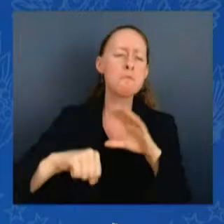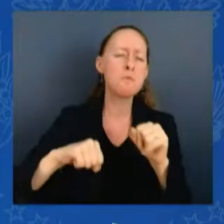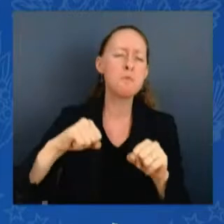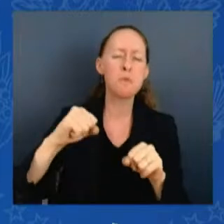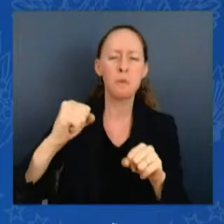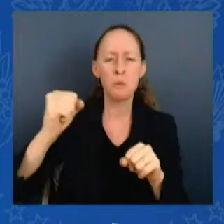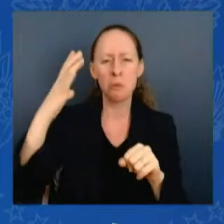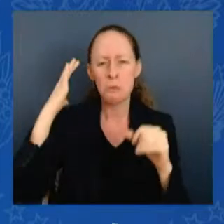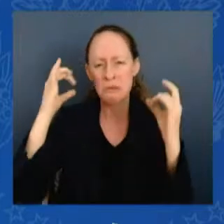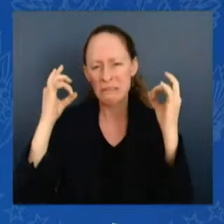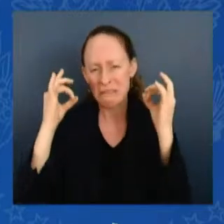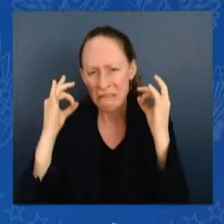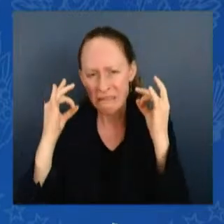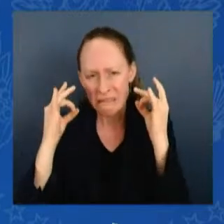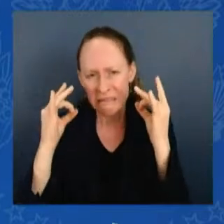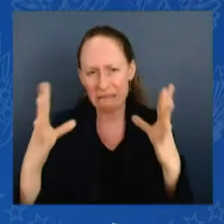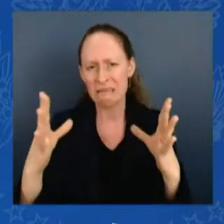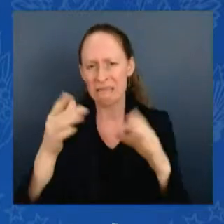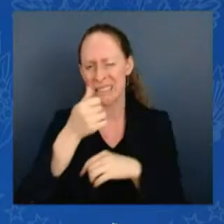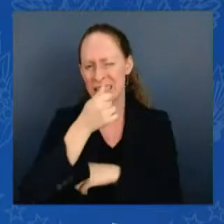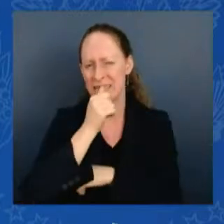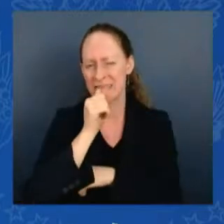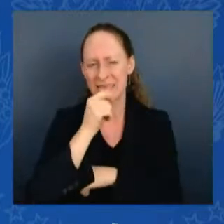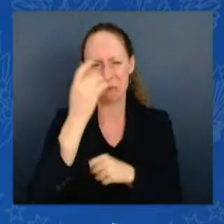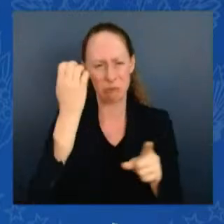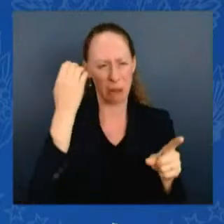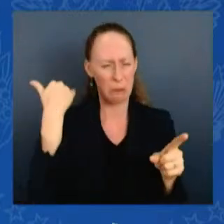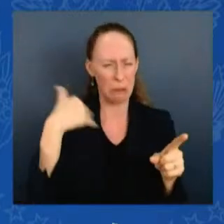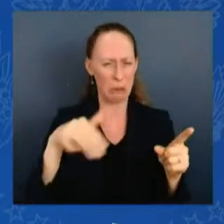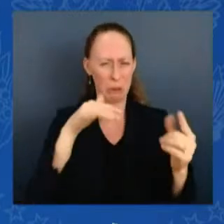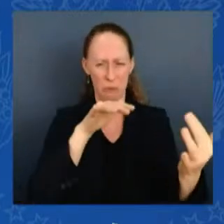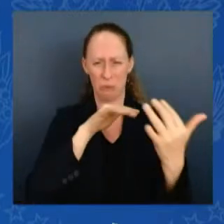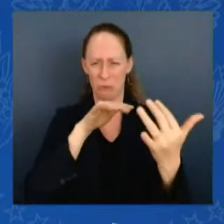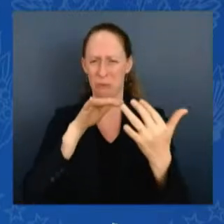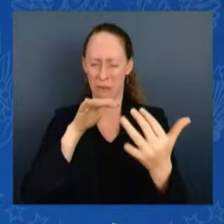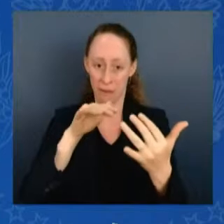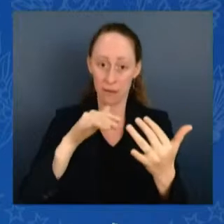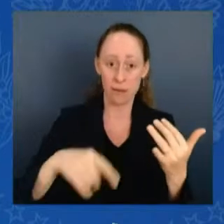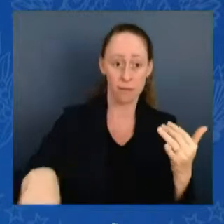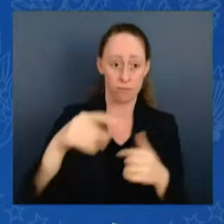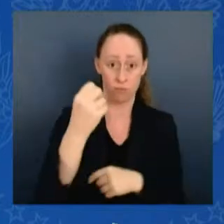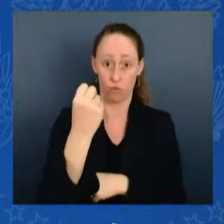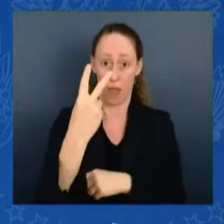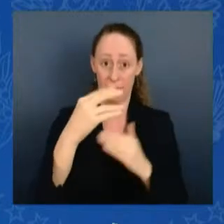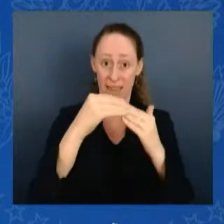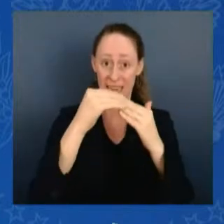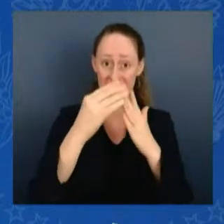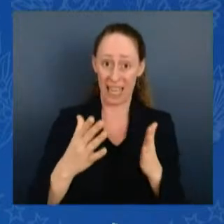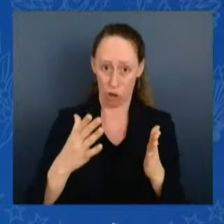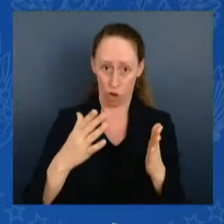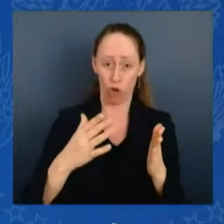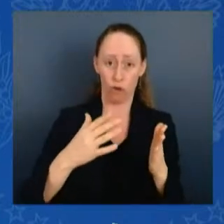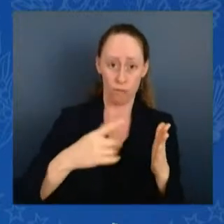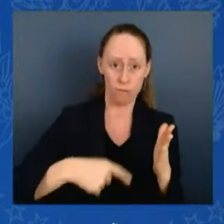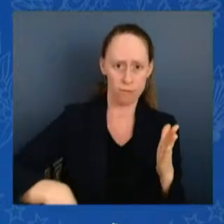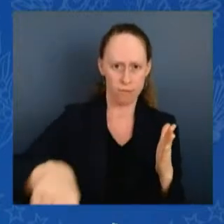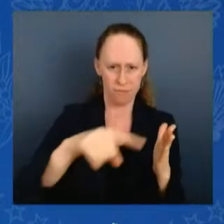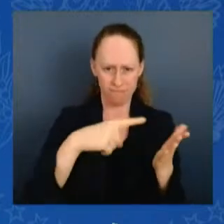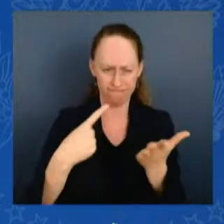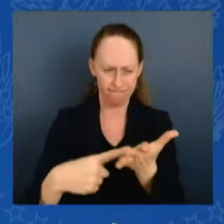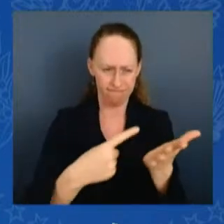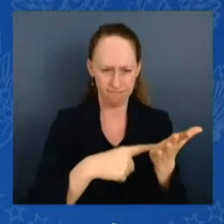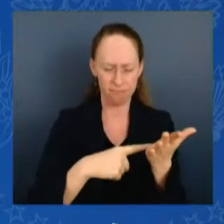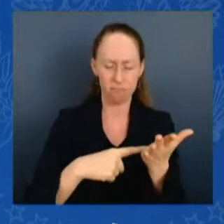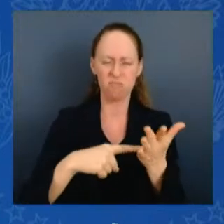these 12 leaders gathered to make a sacred pledge to defend each other against aggression, provide